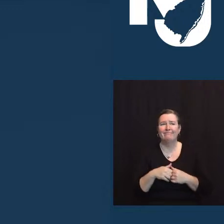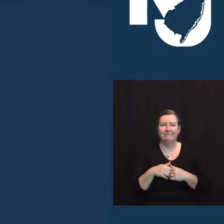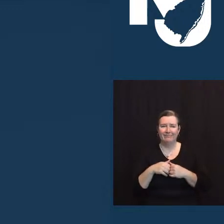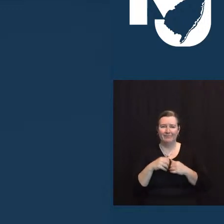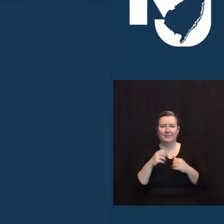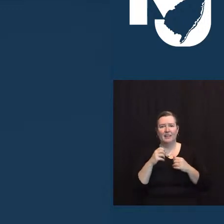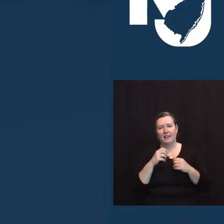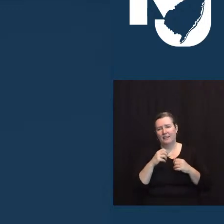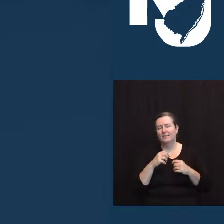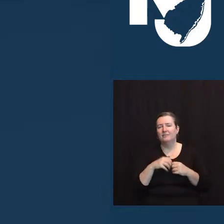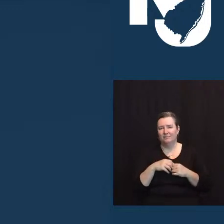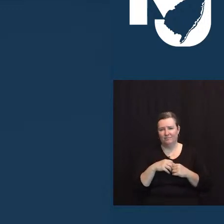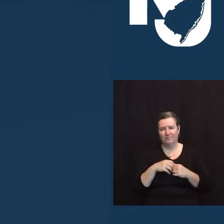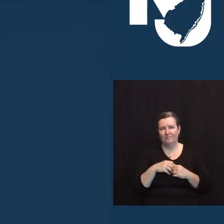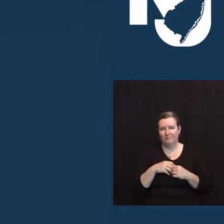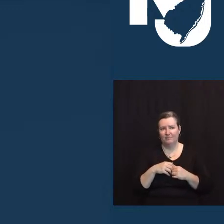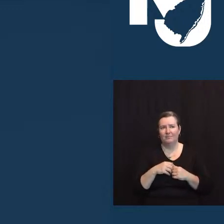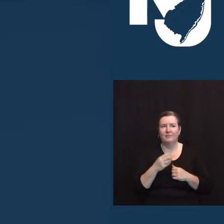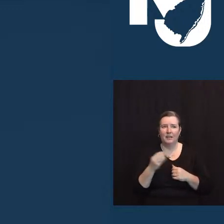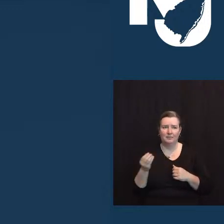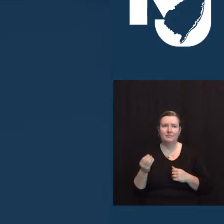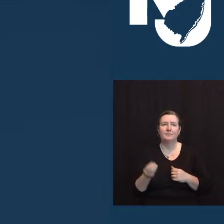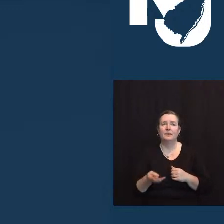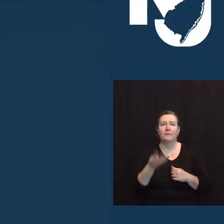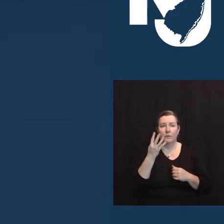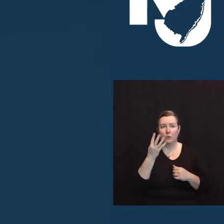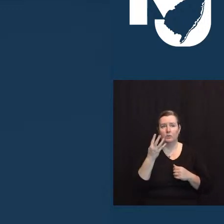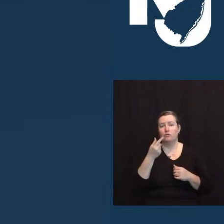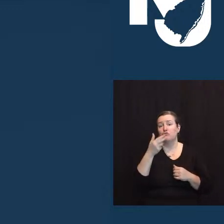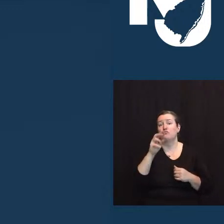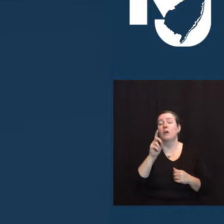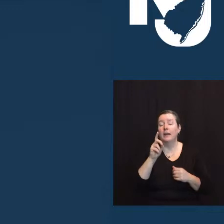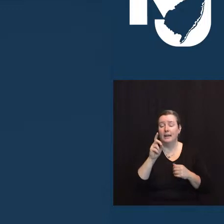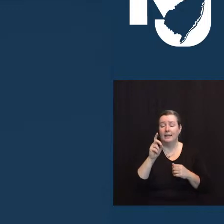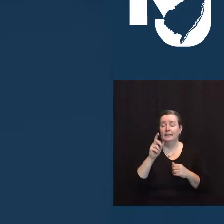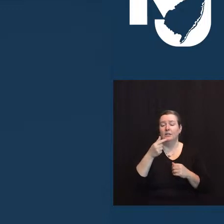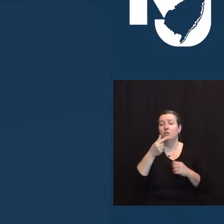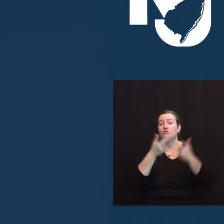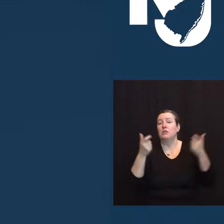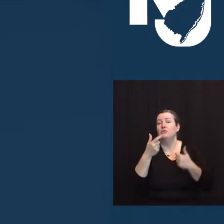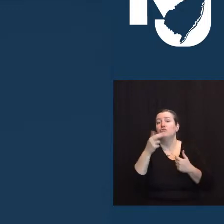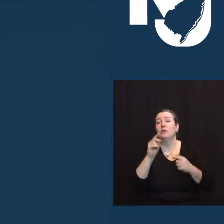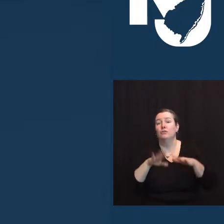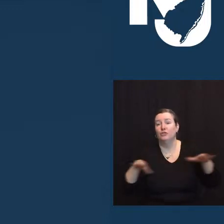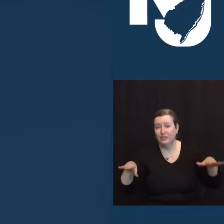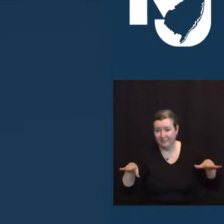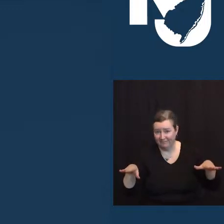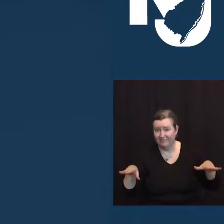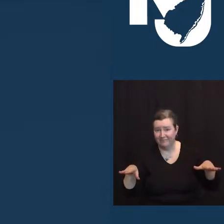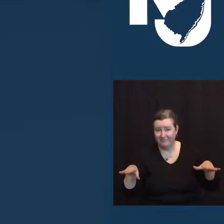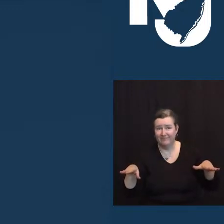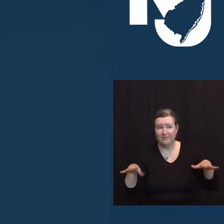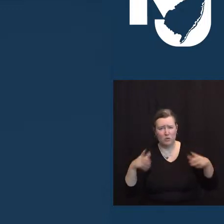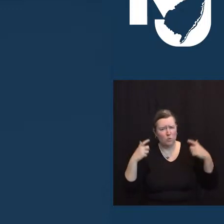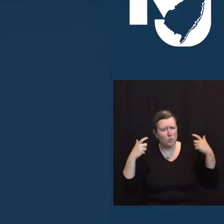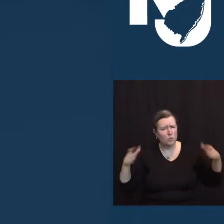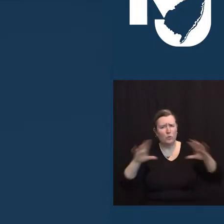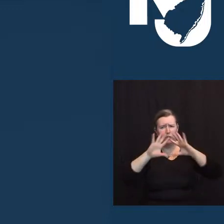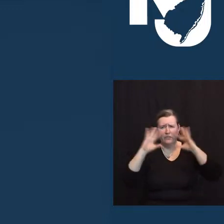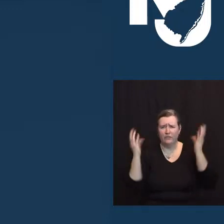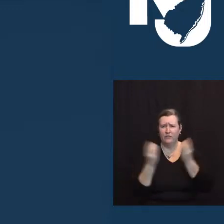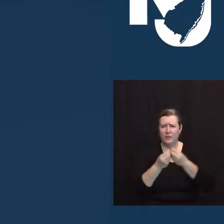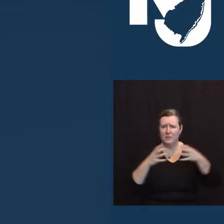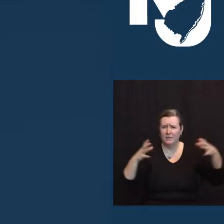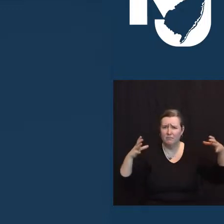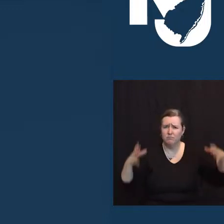Paige, Gavin, and 4 great-grandchildren, Harper, Addie, Penelope, and Maeve. I had the great honor on Monday